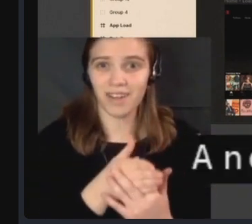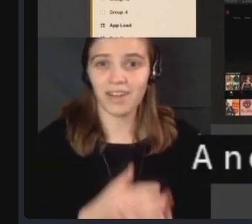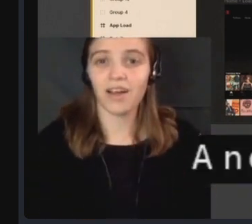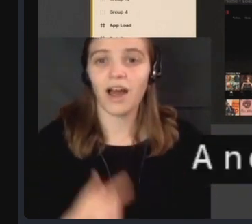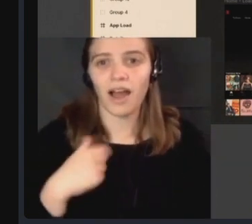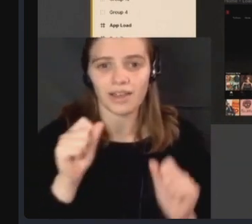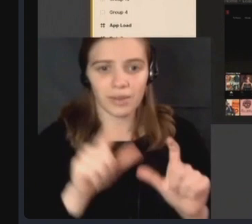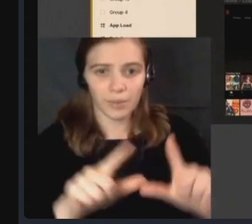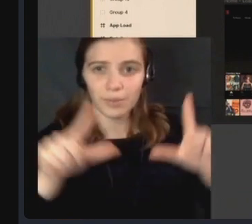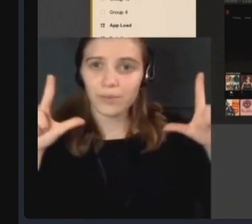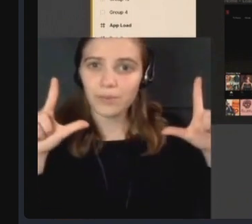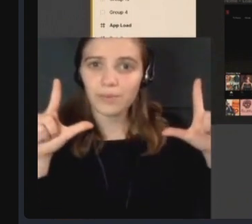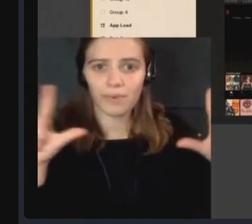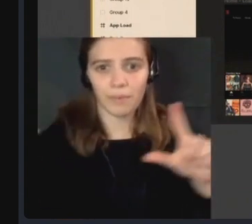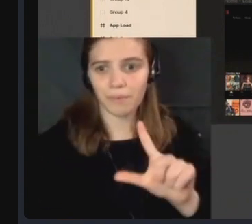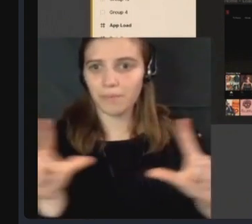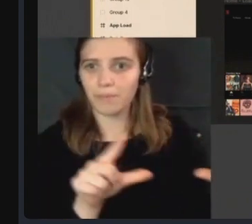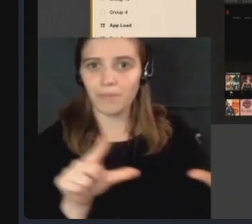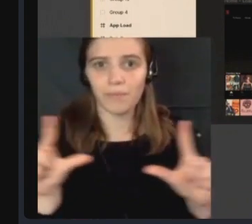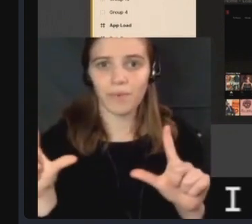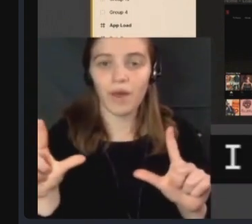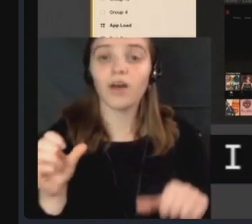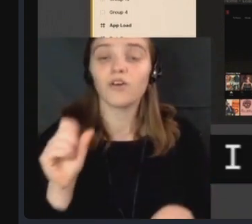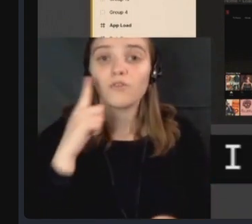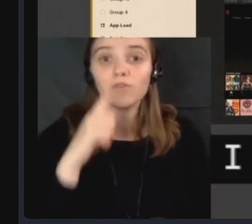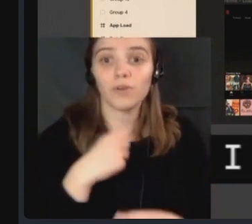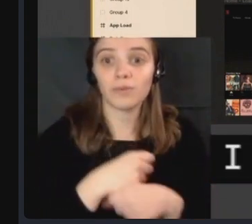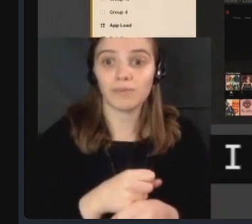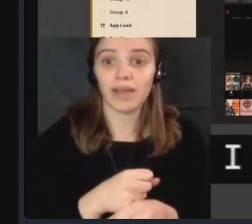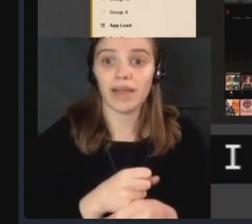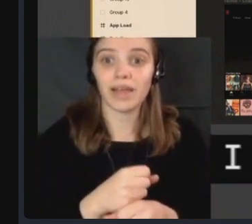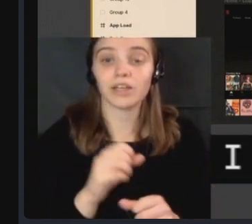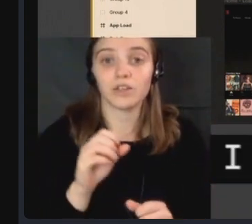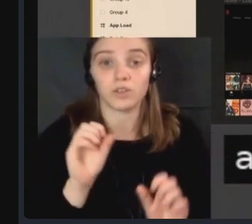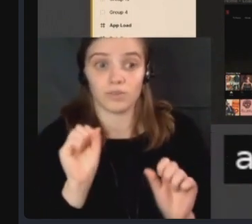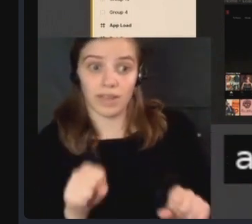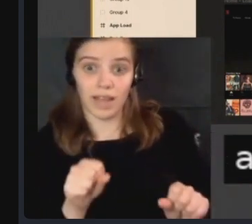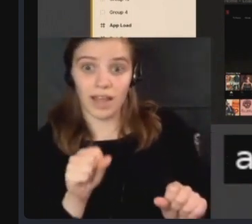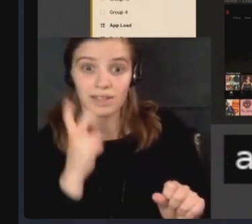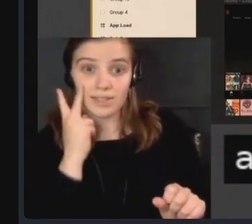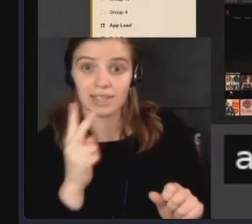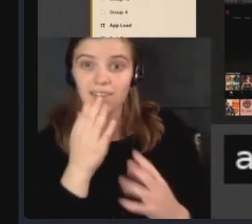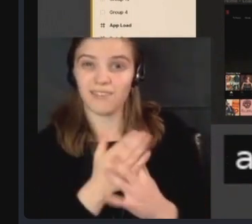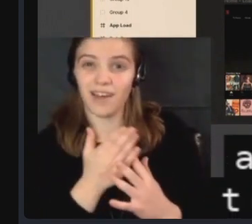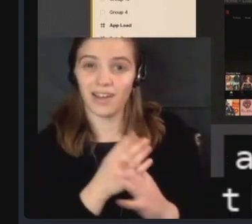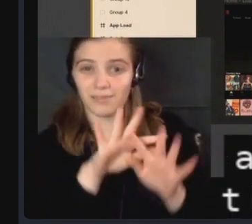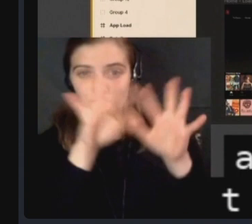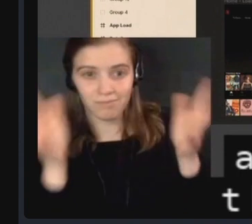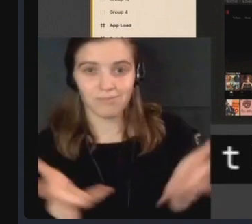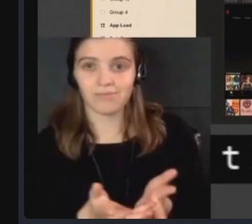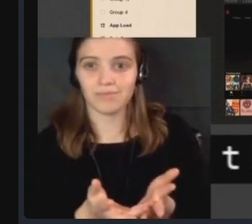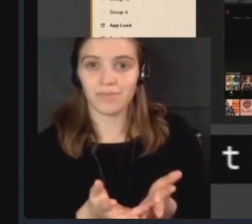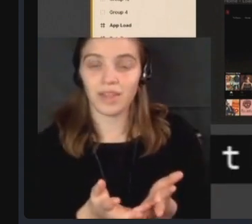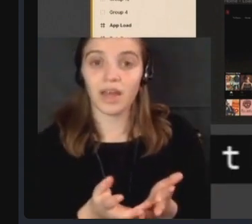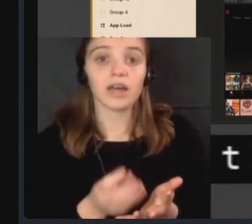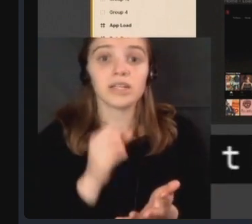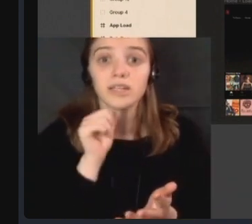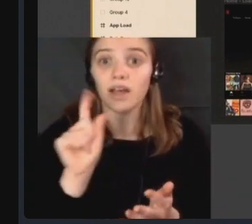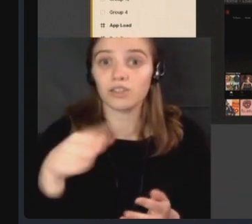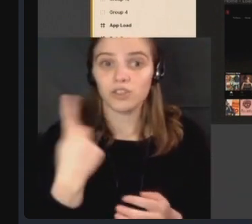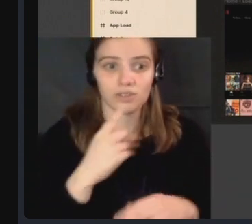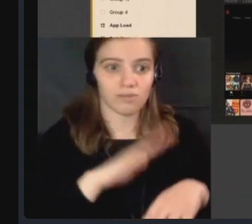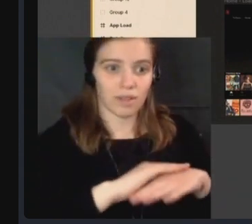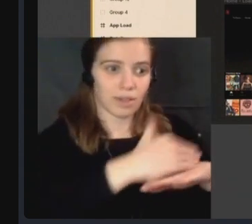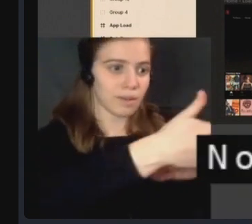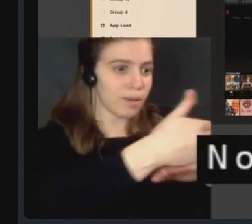can zoom, Oh, trop move bien. around in order to make it so that I can really start to see this file. Bon, ça, par exemple, Sketch et Figma ne le font, le Sketch et XD ne font pas ça, le I